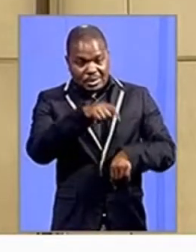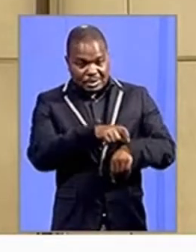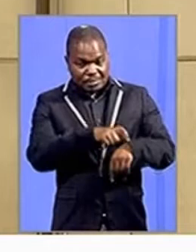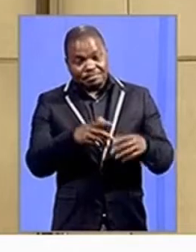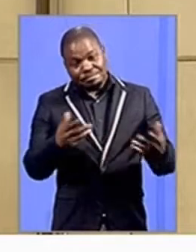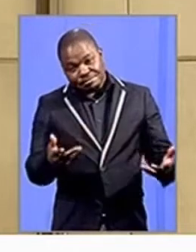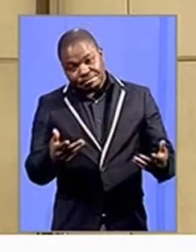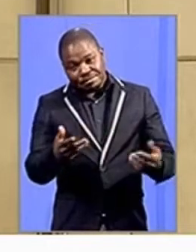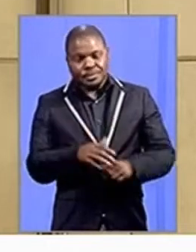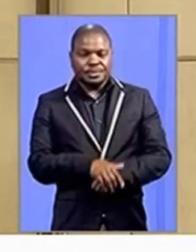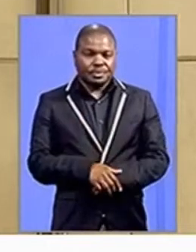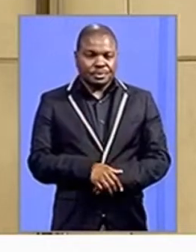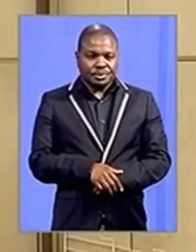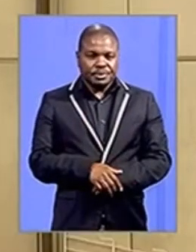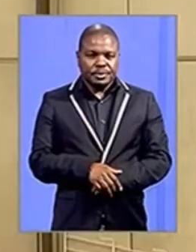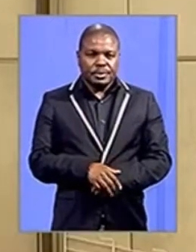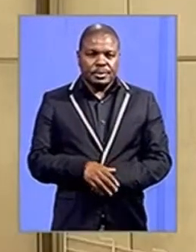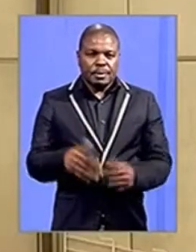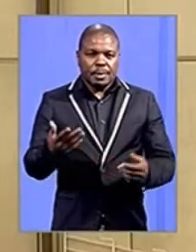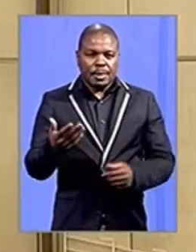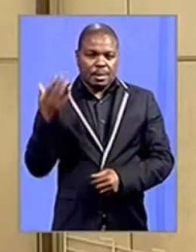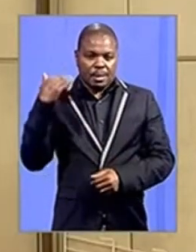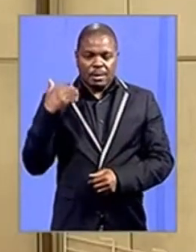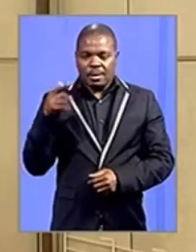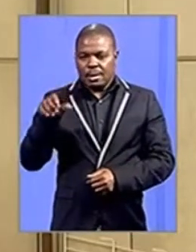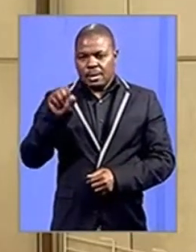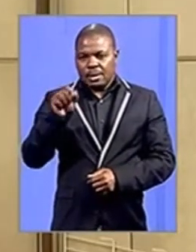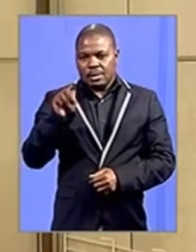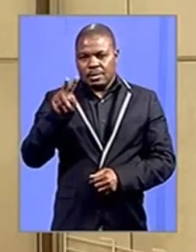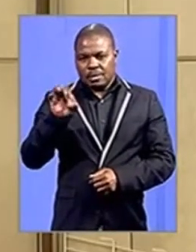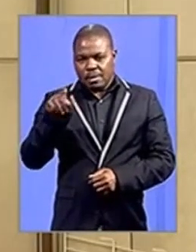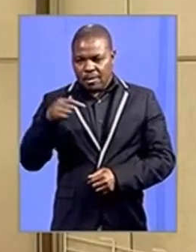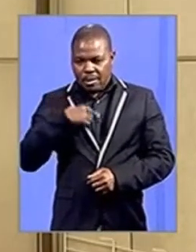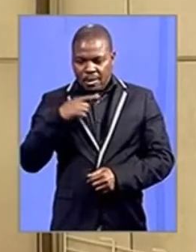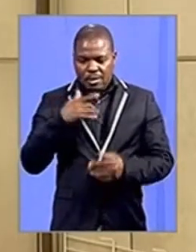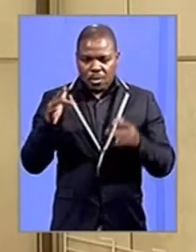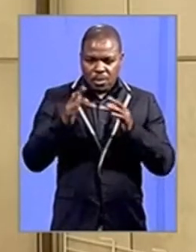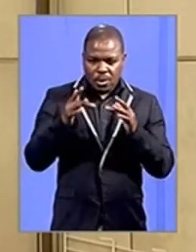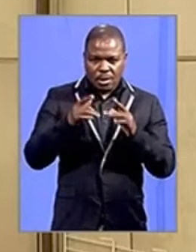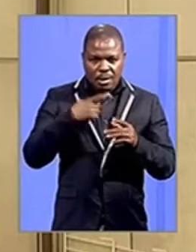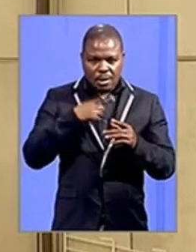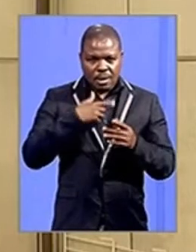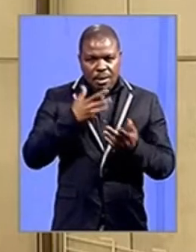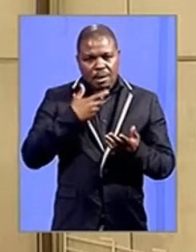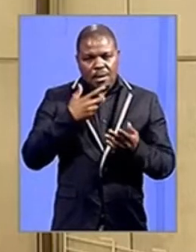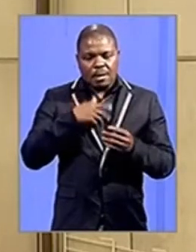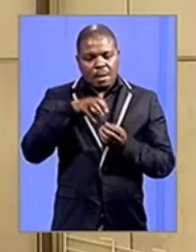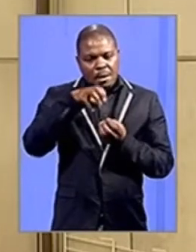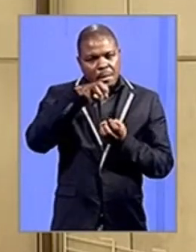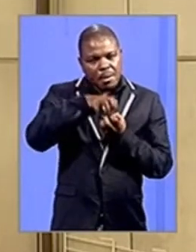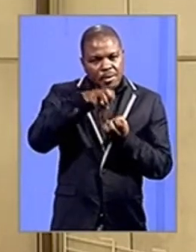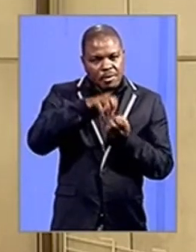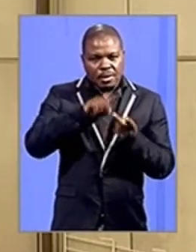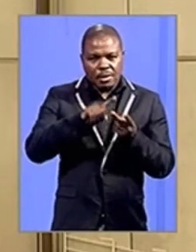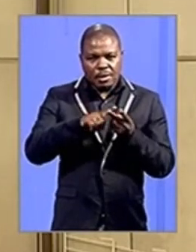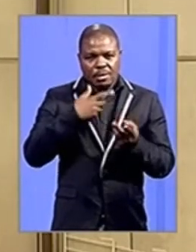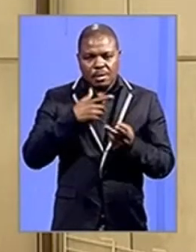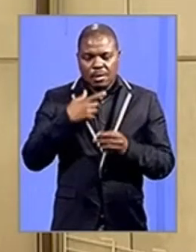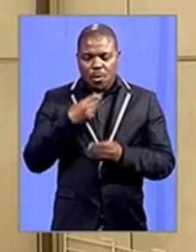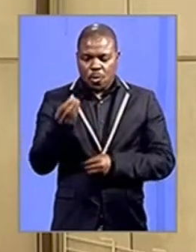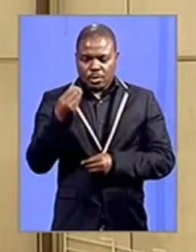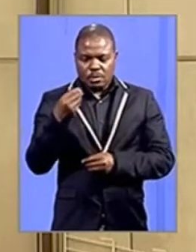when Steph was connected, I started baking muffins and scones. Then I started posting on my